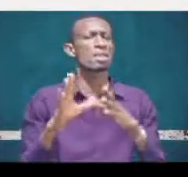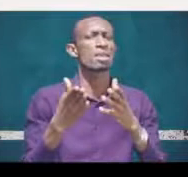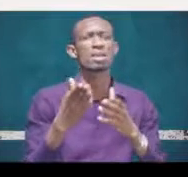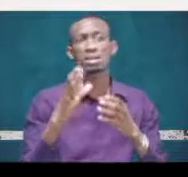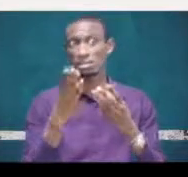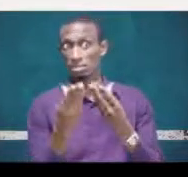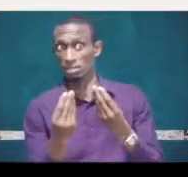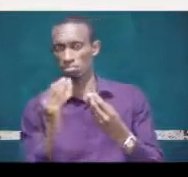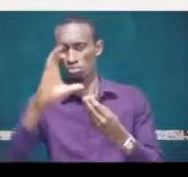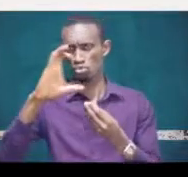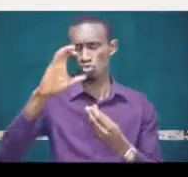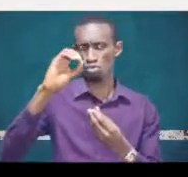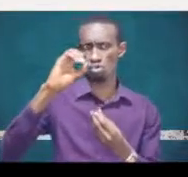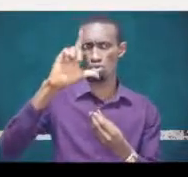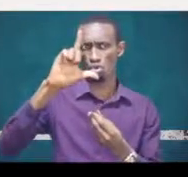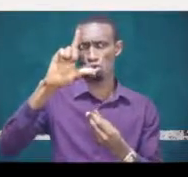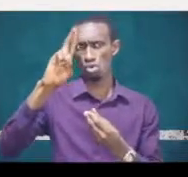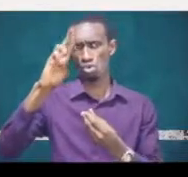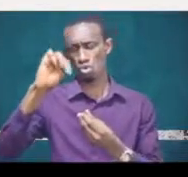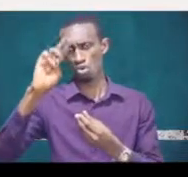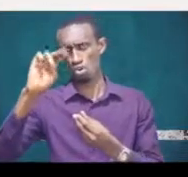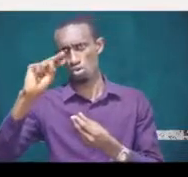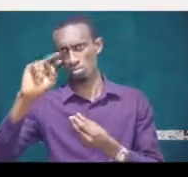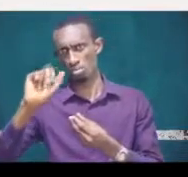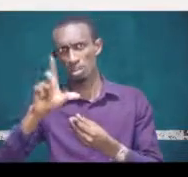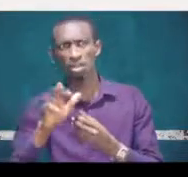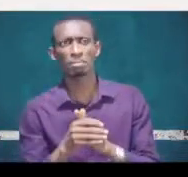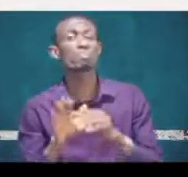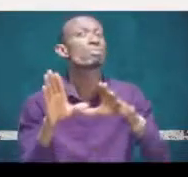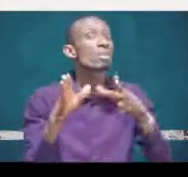simple columnar epithelium, pseudo-stratified